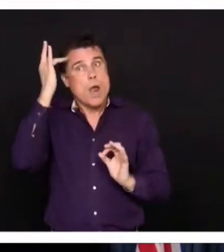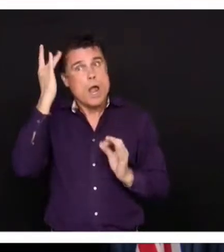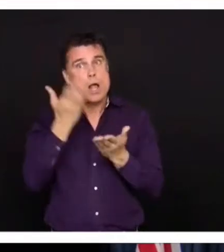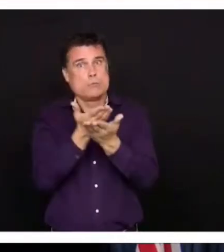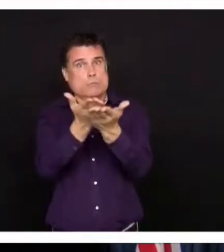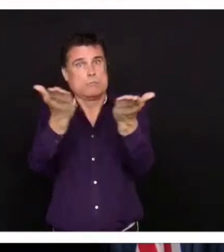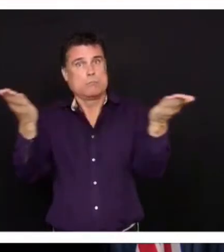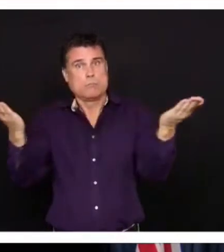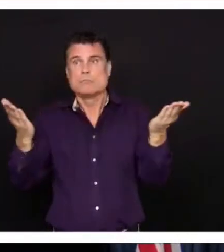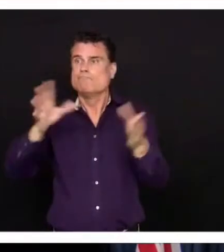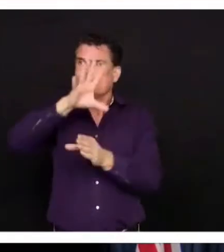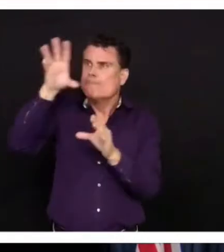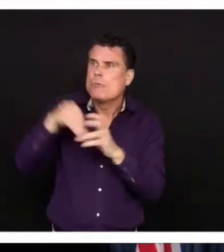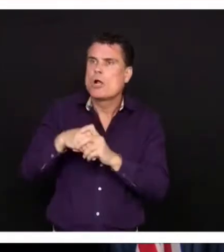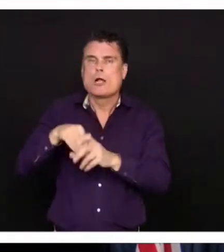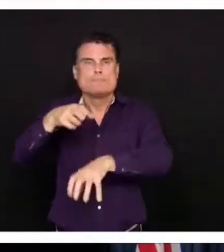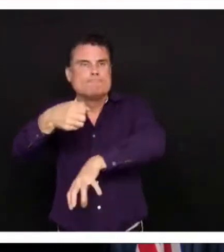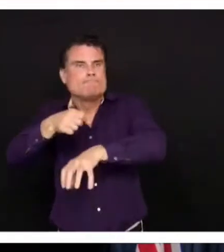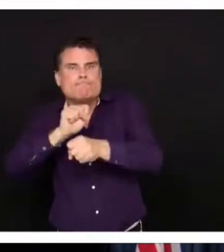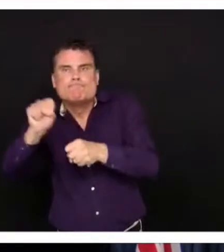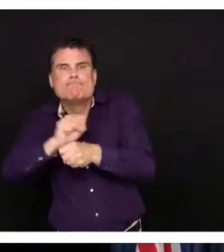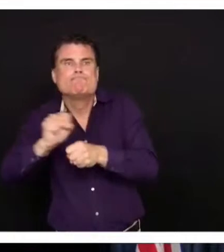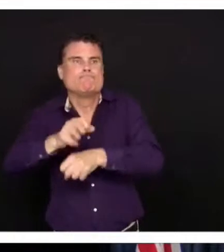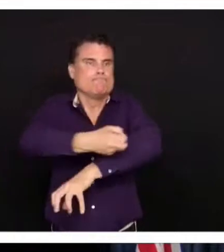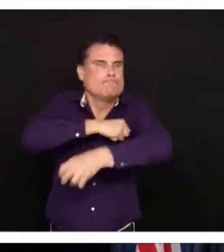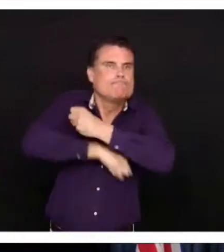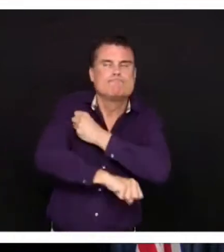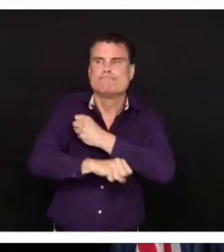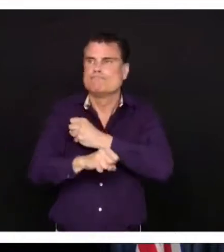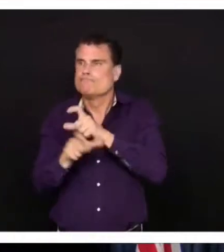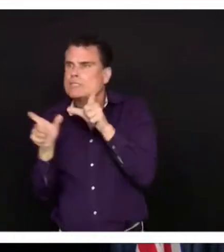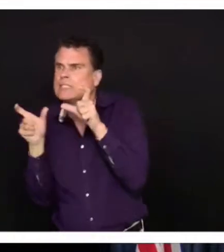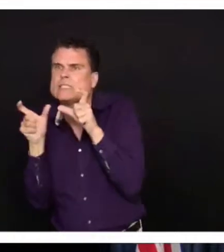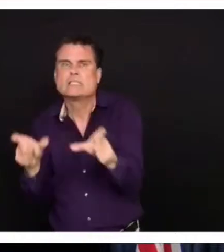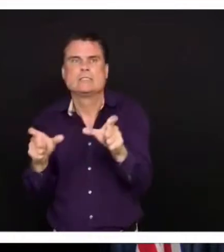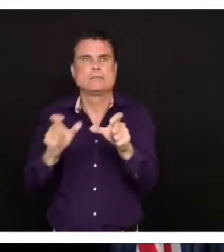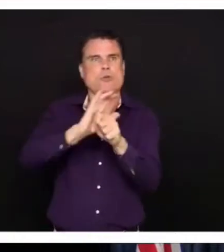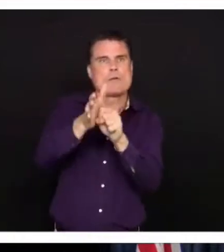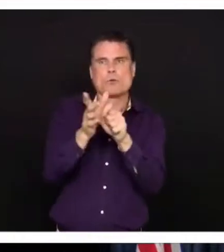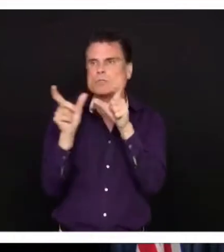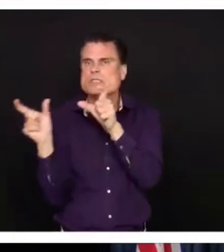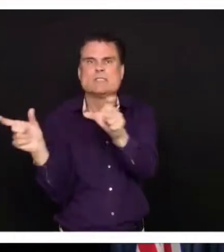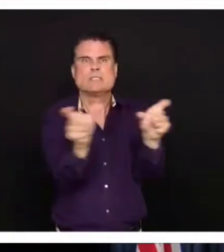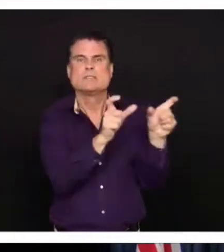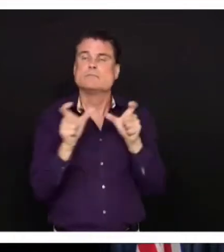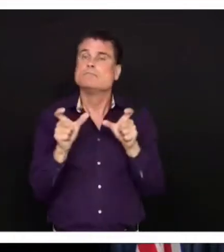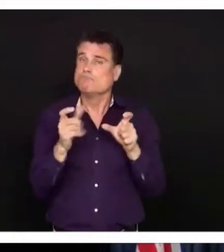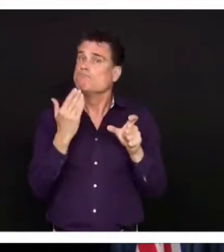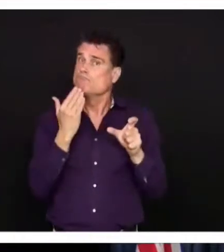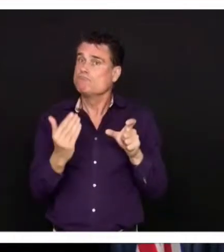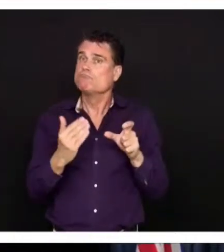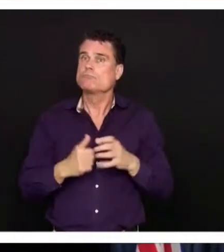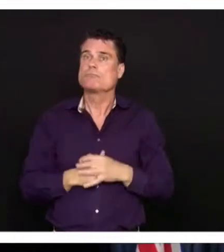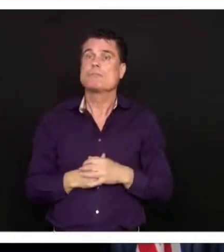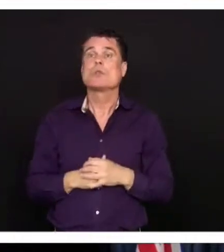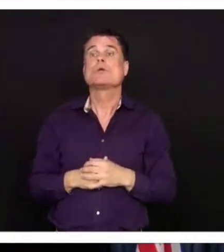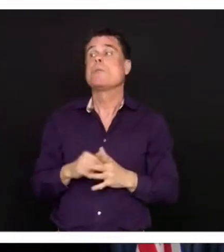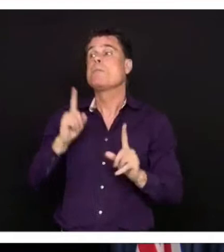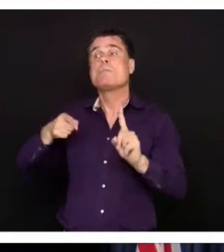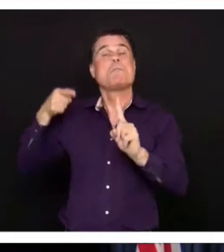based on the Italian and Hubei experiences, that BC COVID-19 cases have plateaued and started to decline in terms